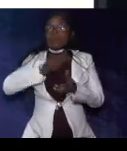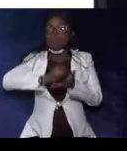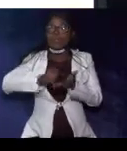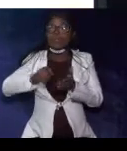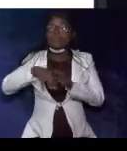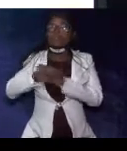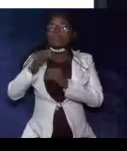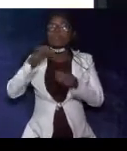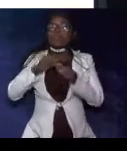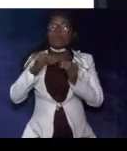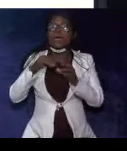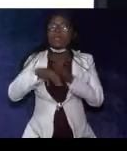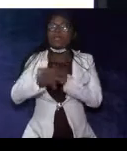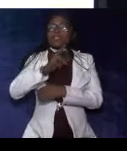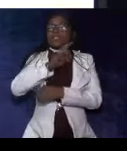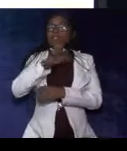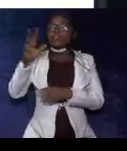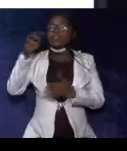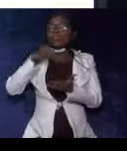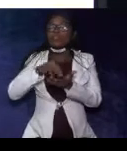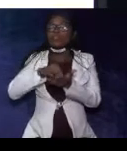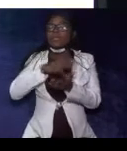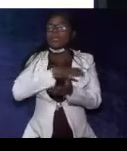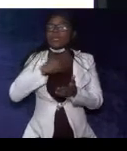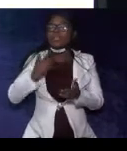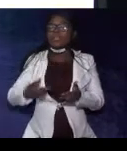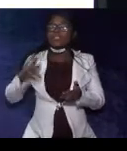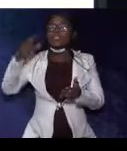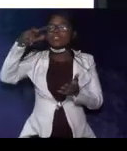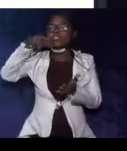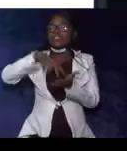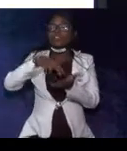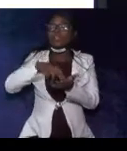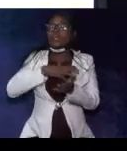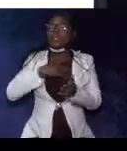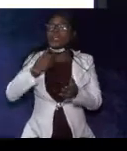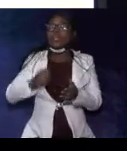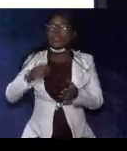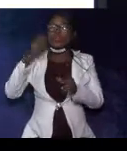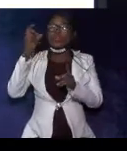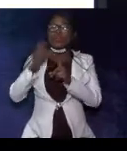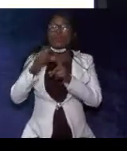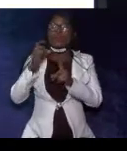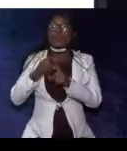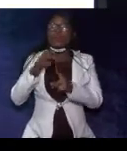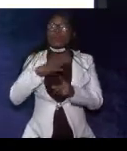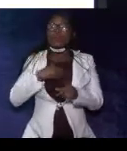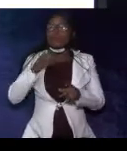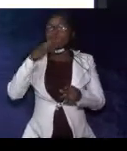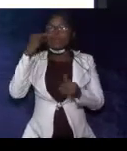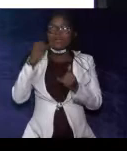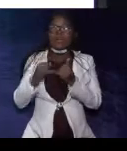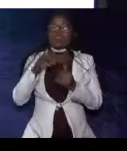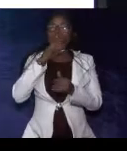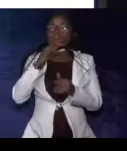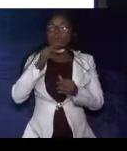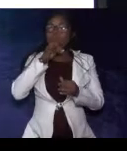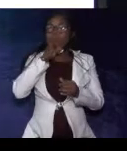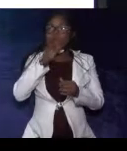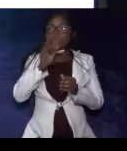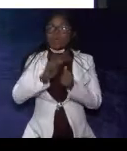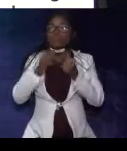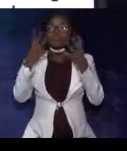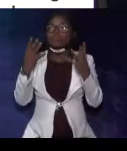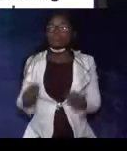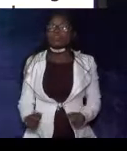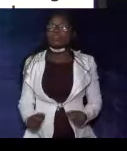Now, you're going to be able to write numbers in trillions in figures. You'll also be able to write numbers in trillions in words. And finally, you will